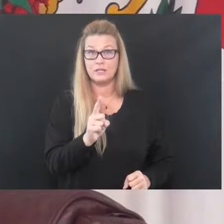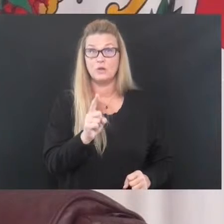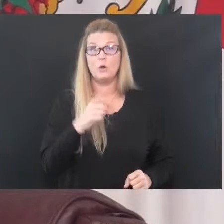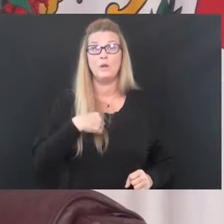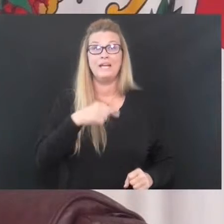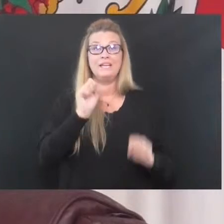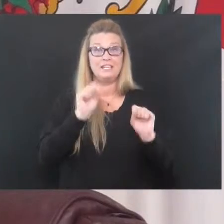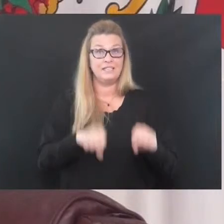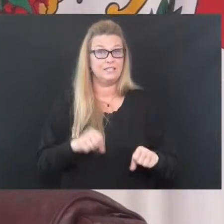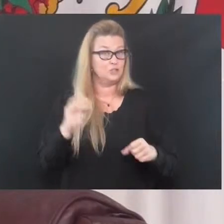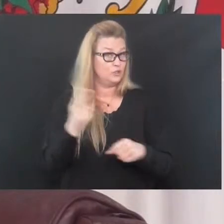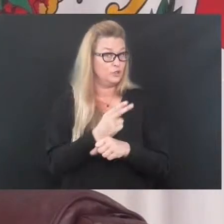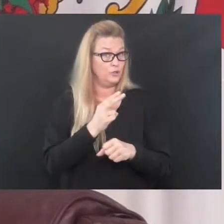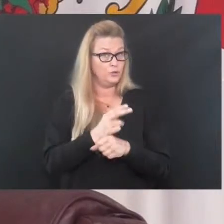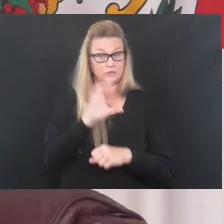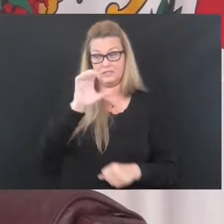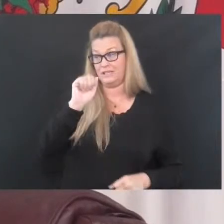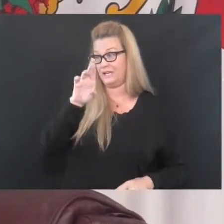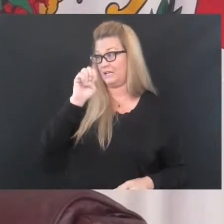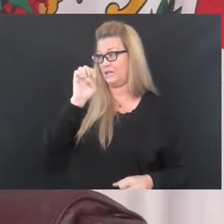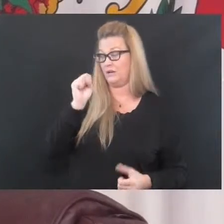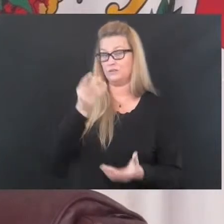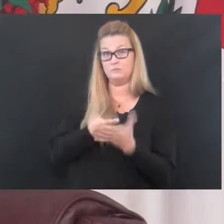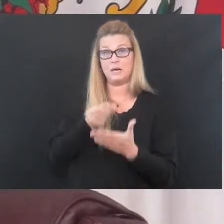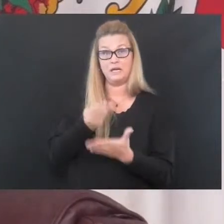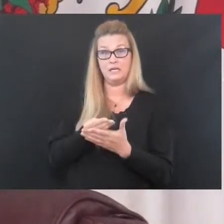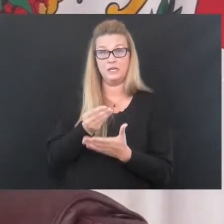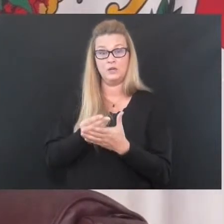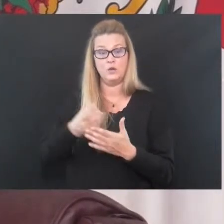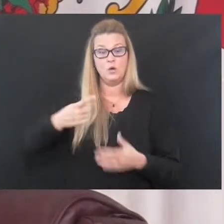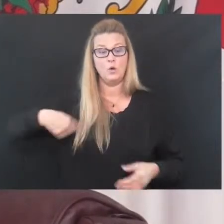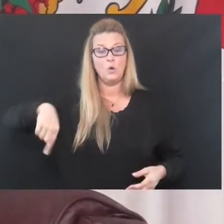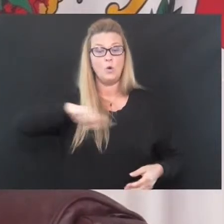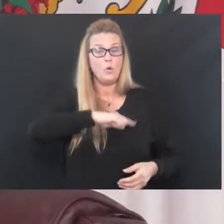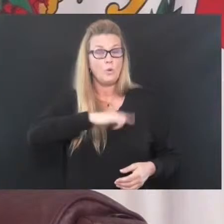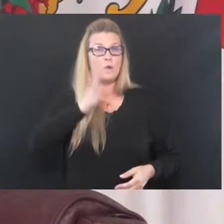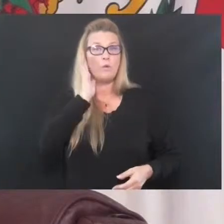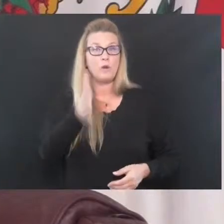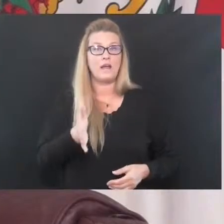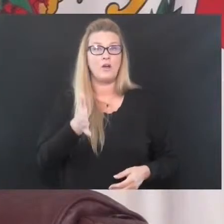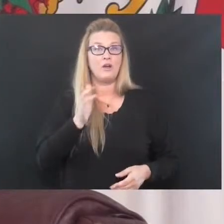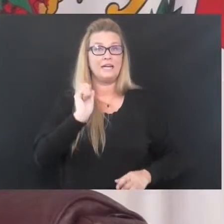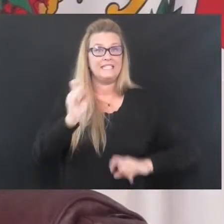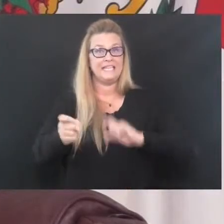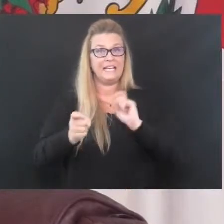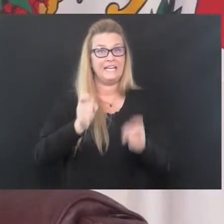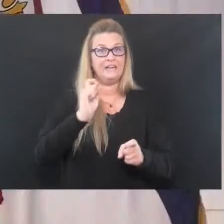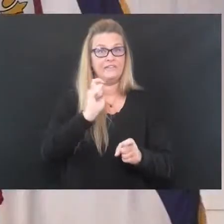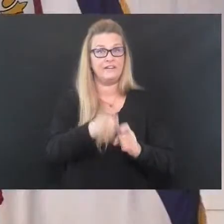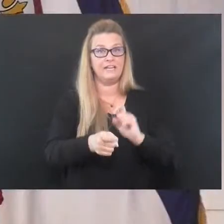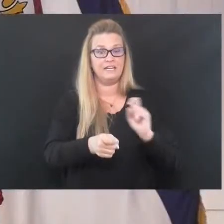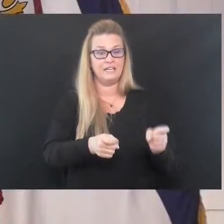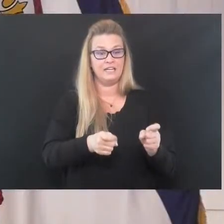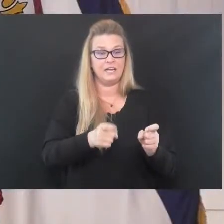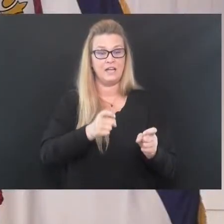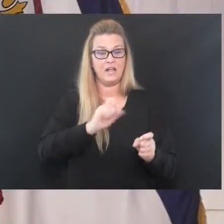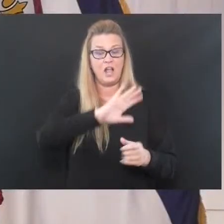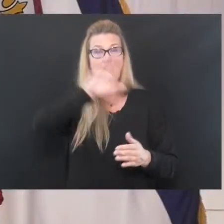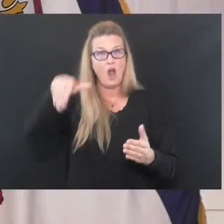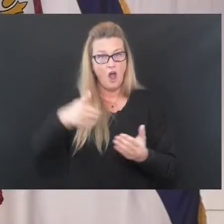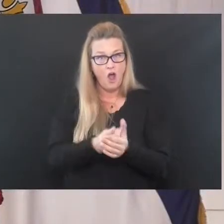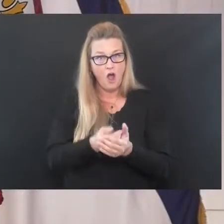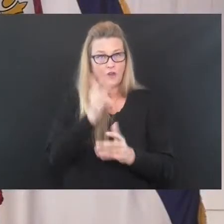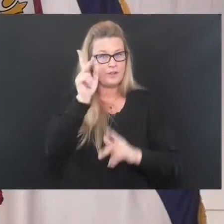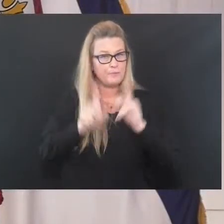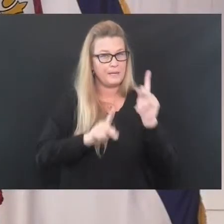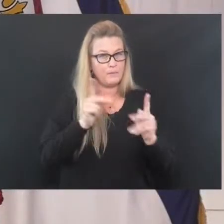dollars to do exactly just this. We're going to give every single one of these people, the people that have already